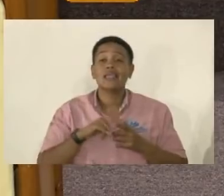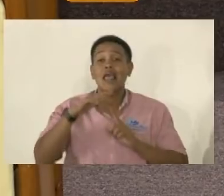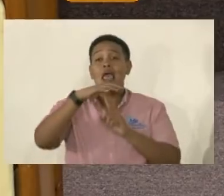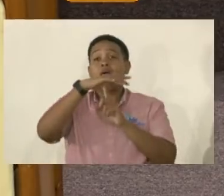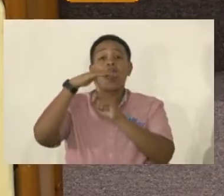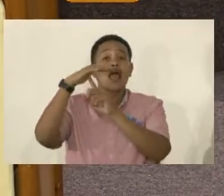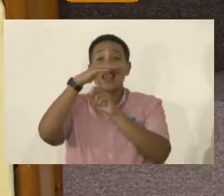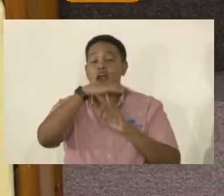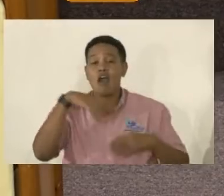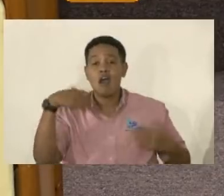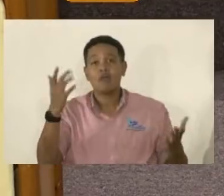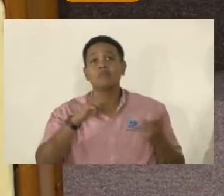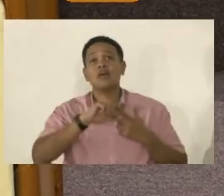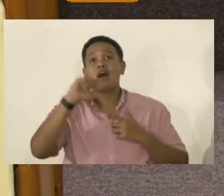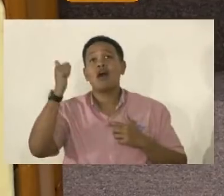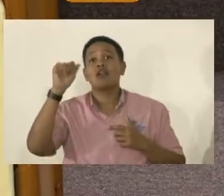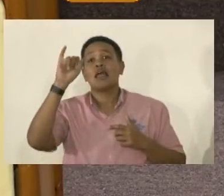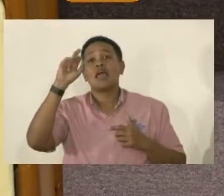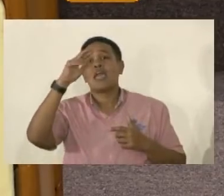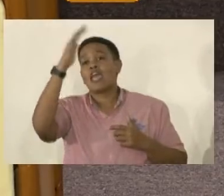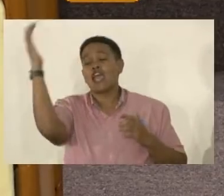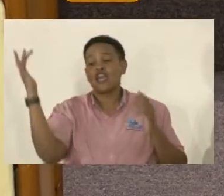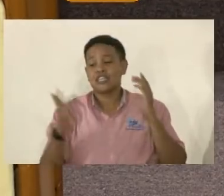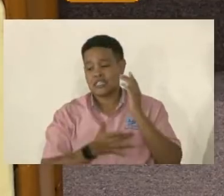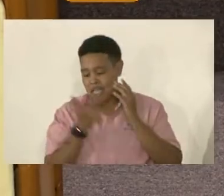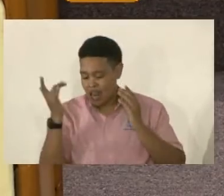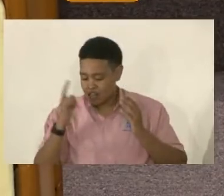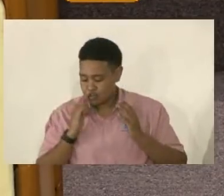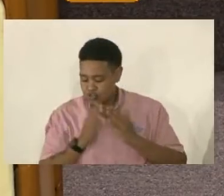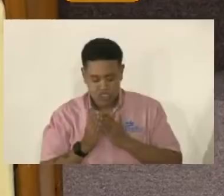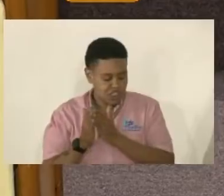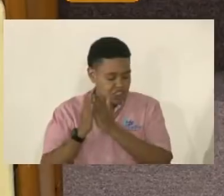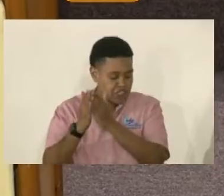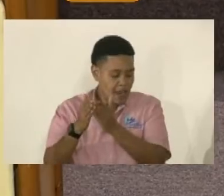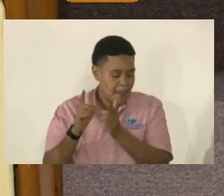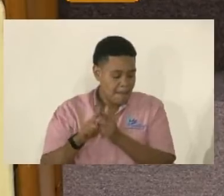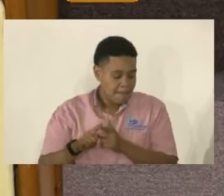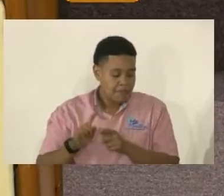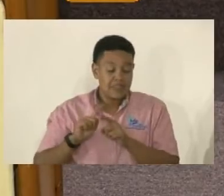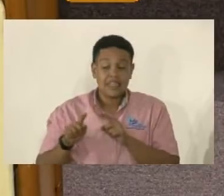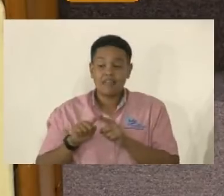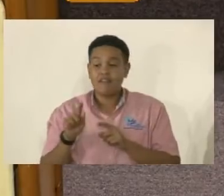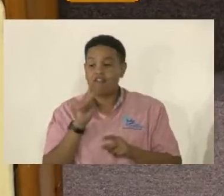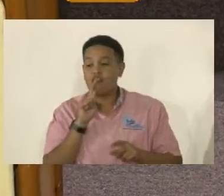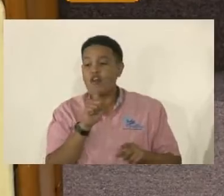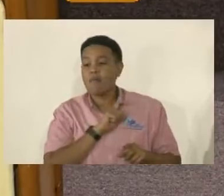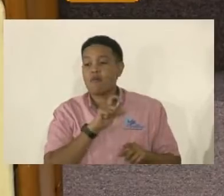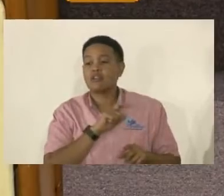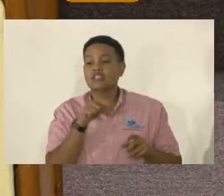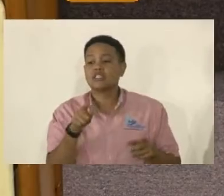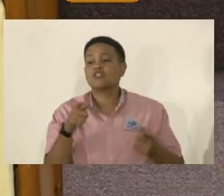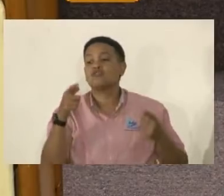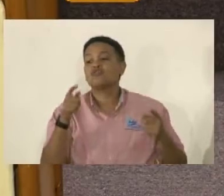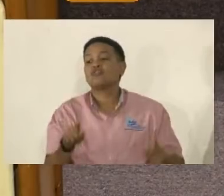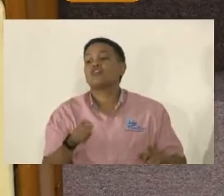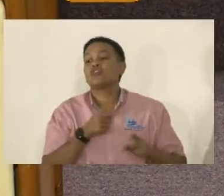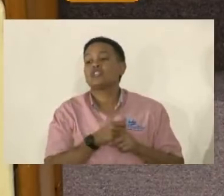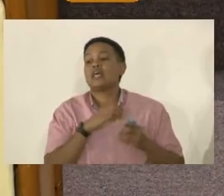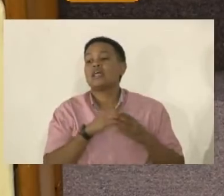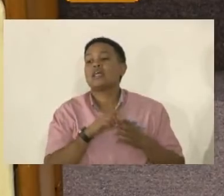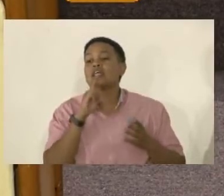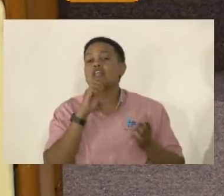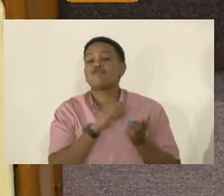helicopters, other air technology, ships, and boats for our police. This has resulted, Mr. President, in